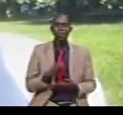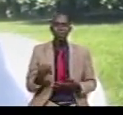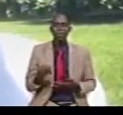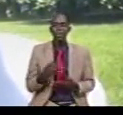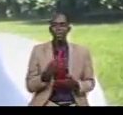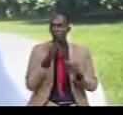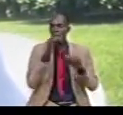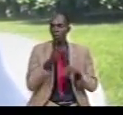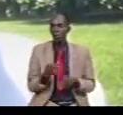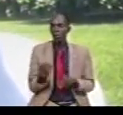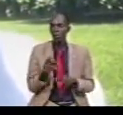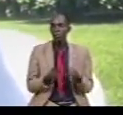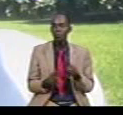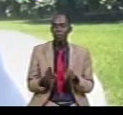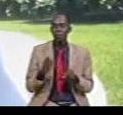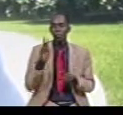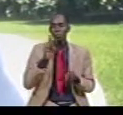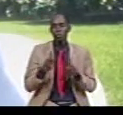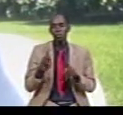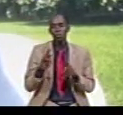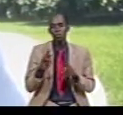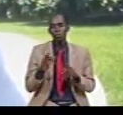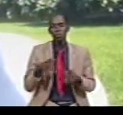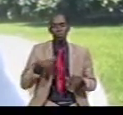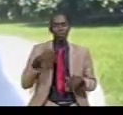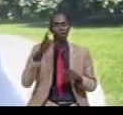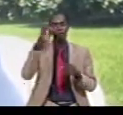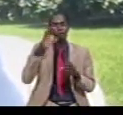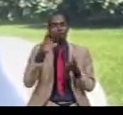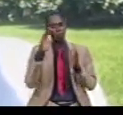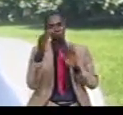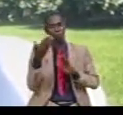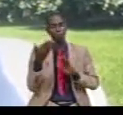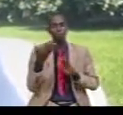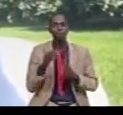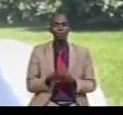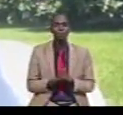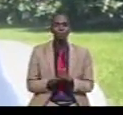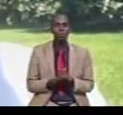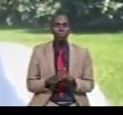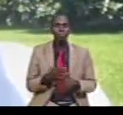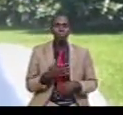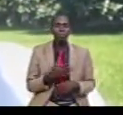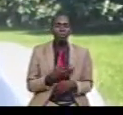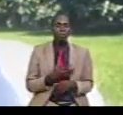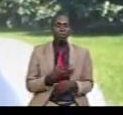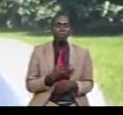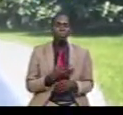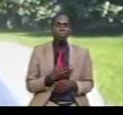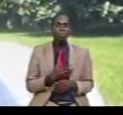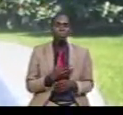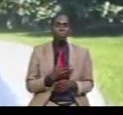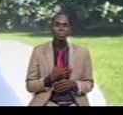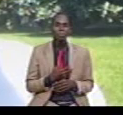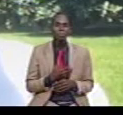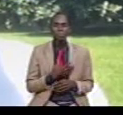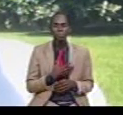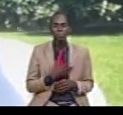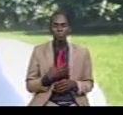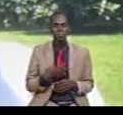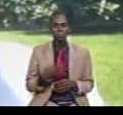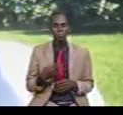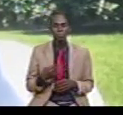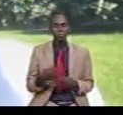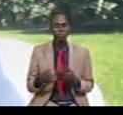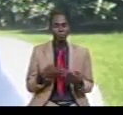people sensed God's presence, because that's what it's all about while there. And anyway, I